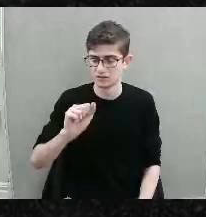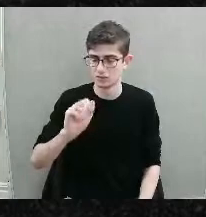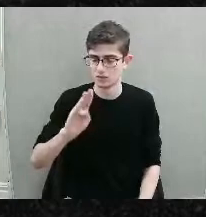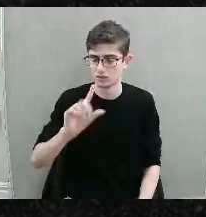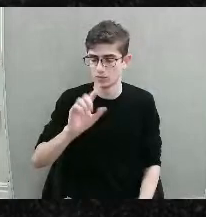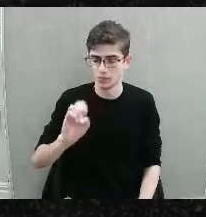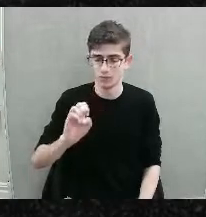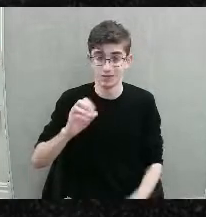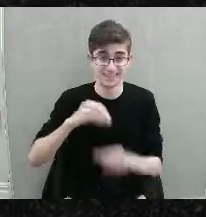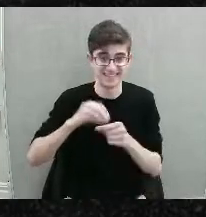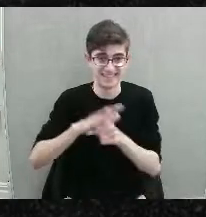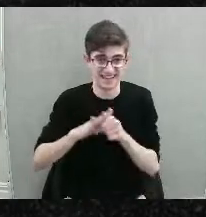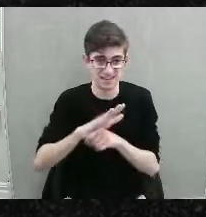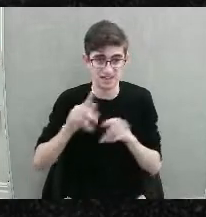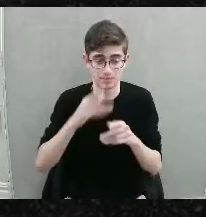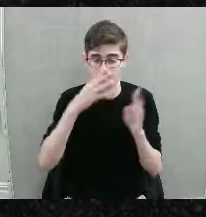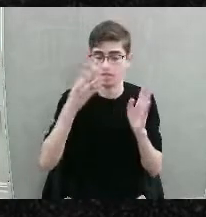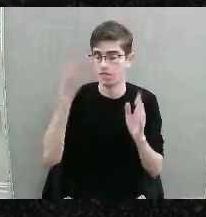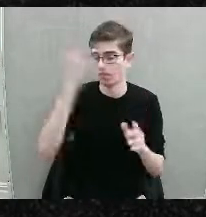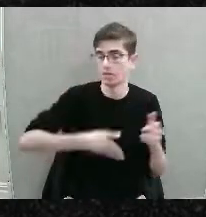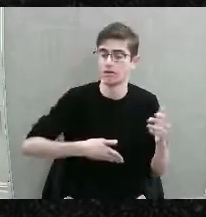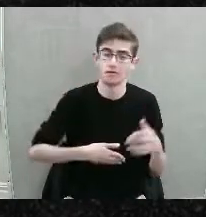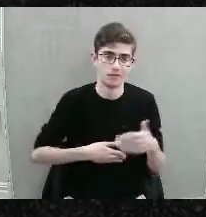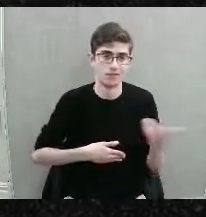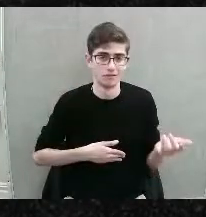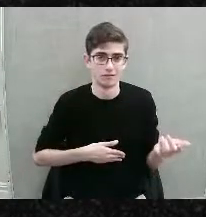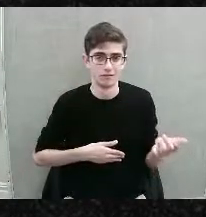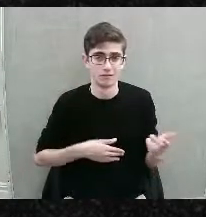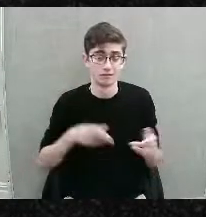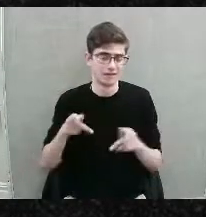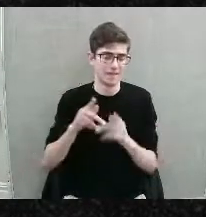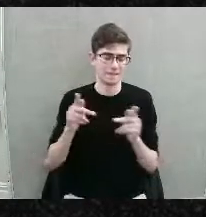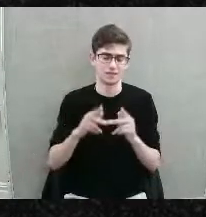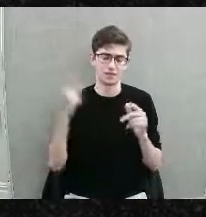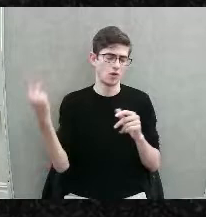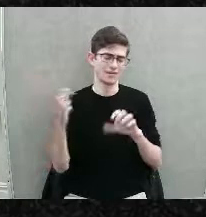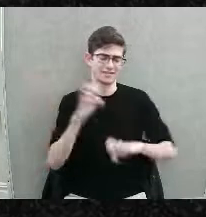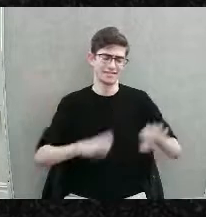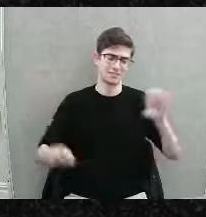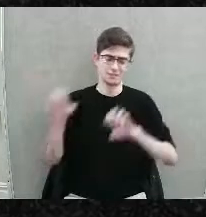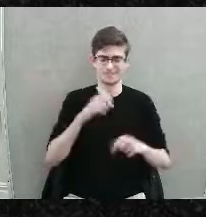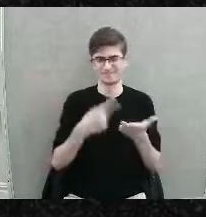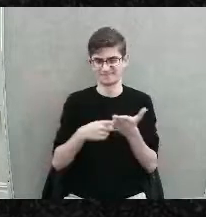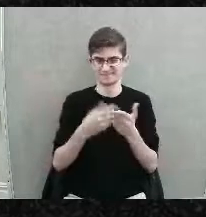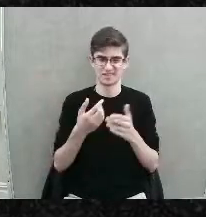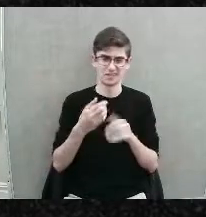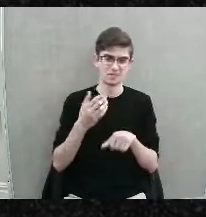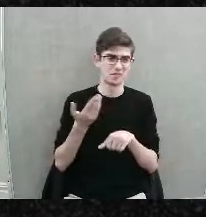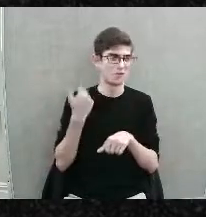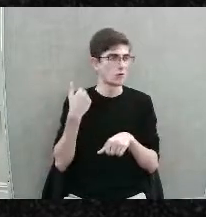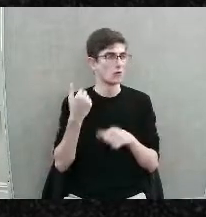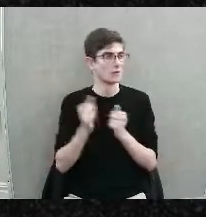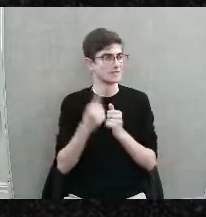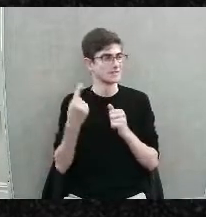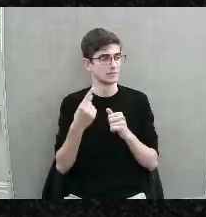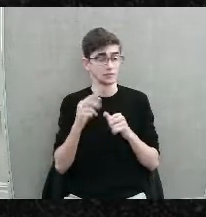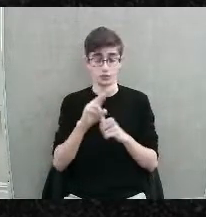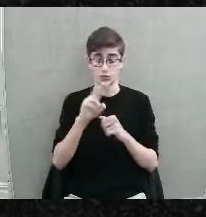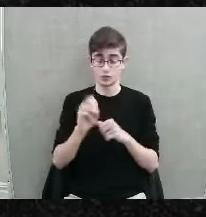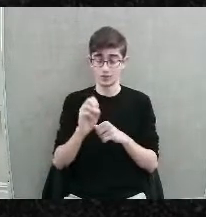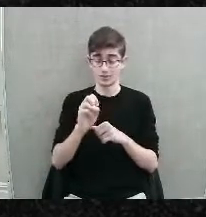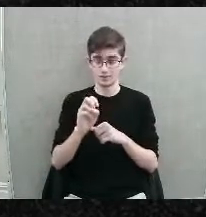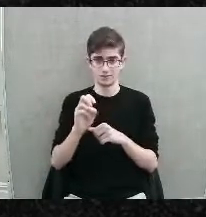it's a place that has always sort of been a space of experimentation. I was talking earlier about, the United States, Virgin Islands, and Puerto